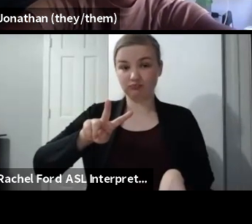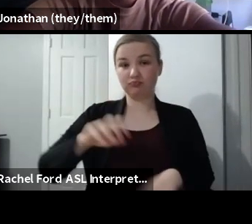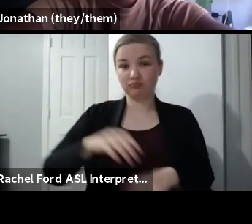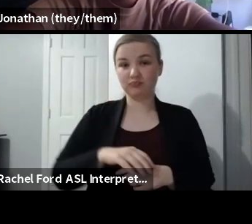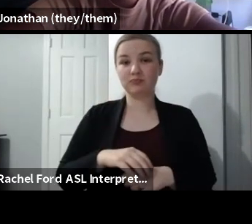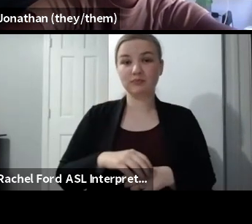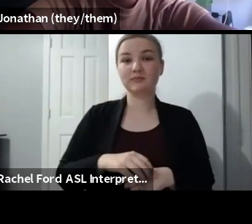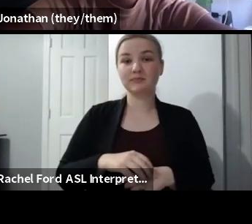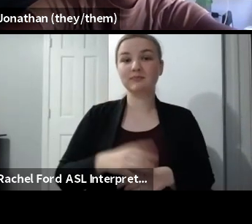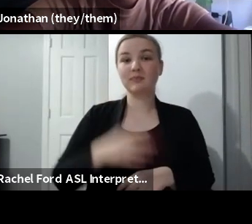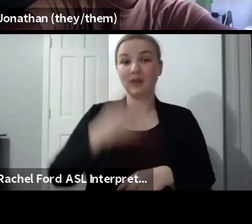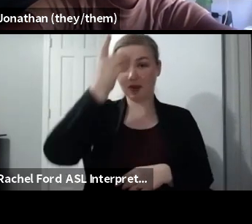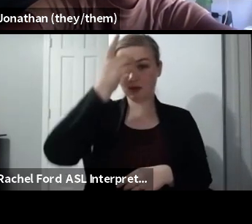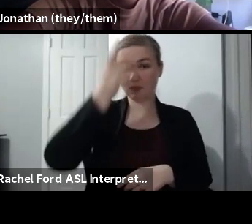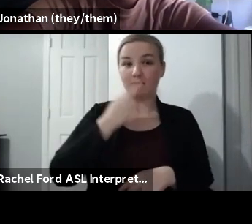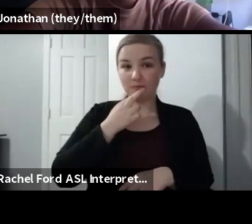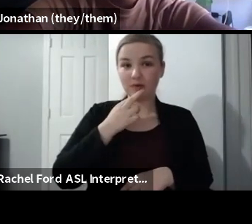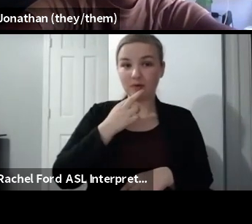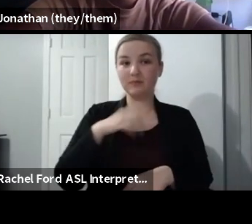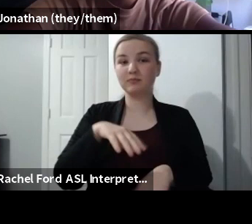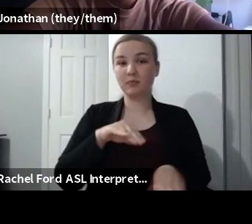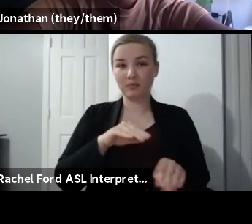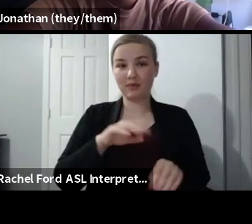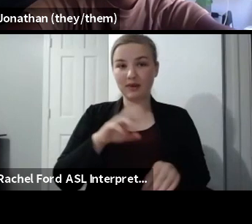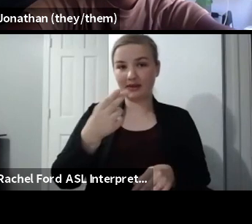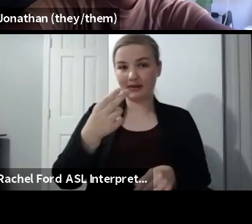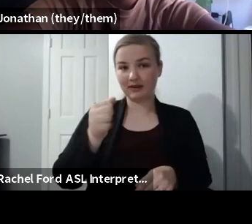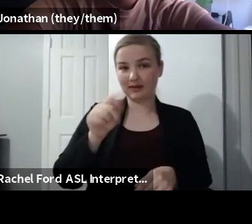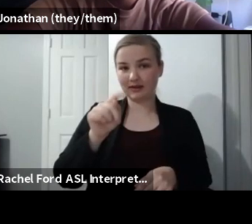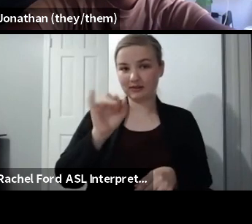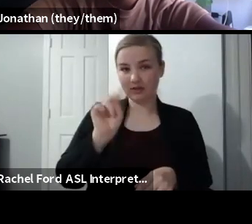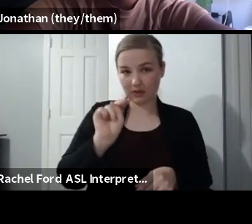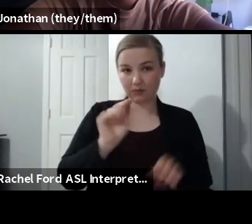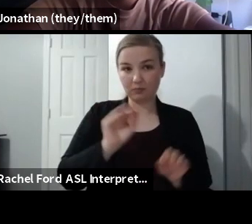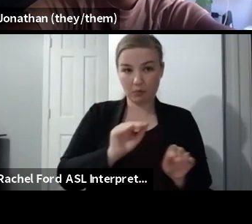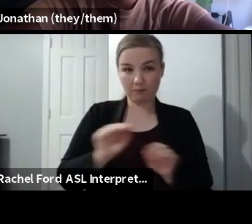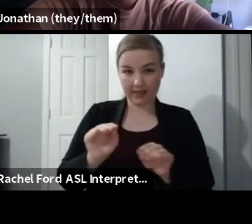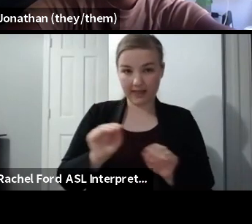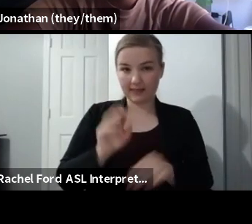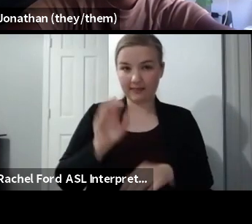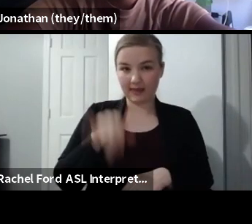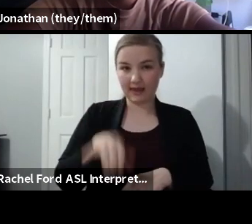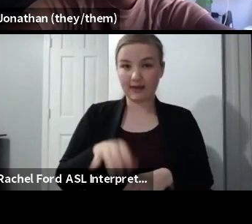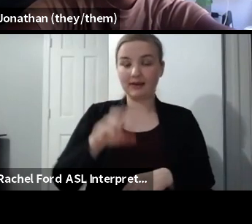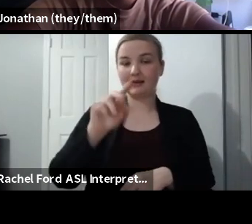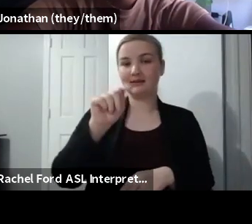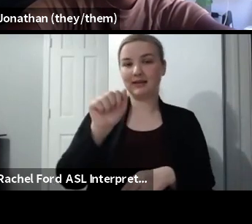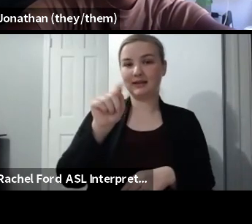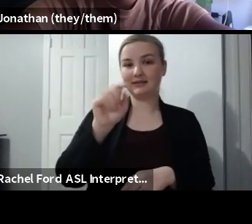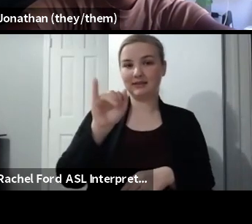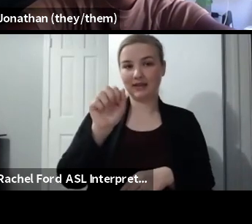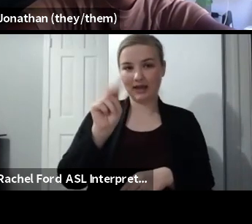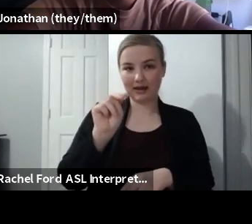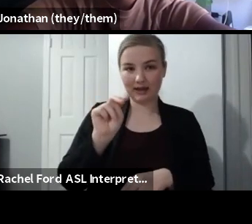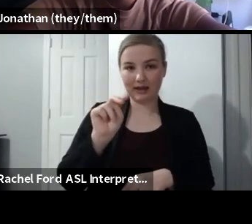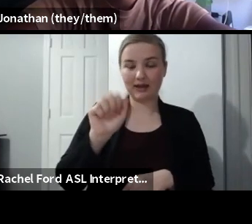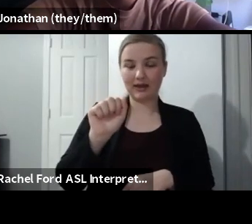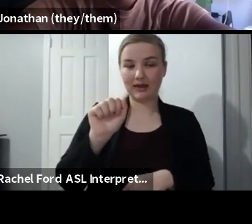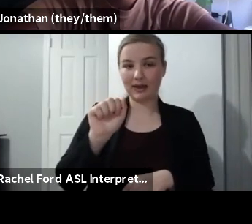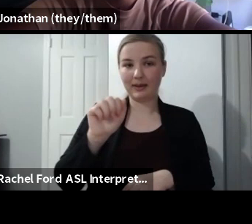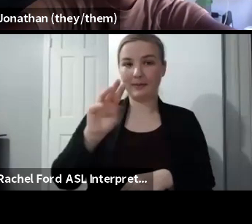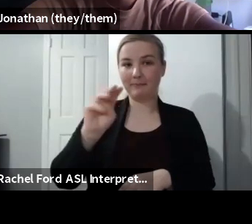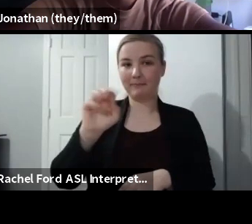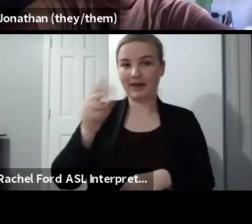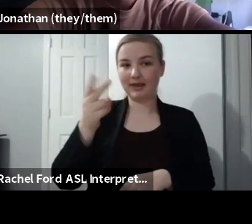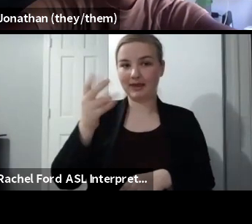Dominicans Love Haitians Movement, moderating a panel in discussion with Tatiana Mejia, who is also in Germany, I believe Zwoisy